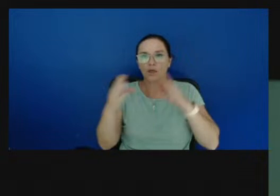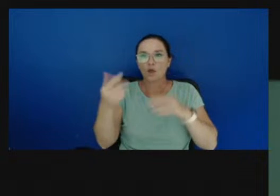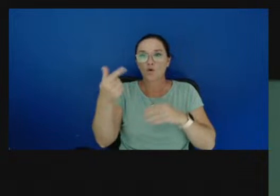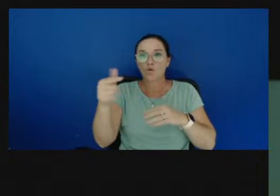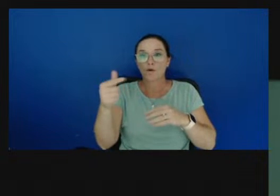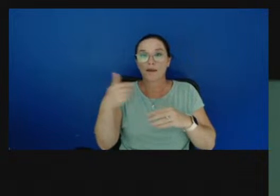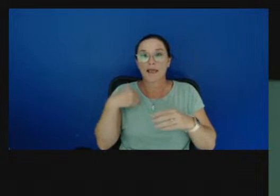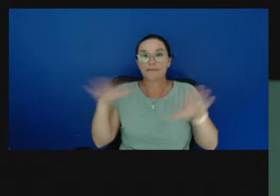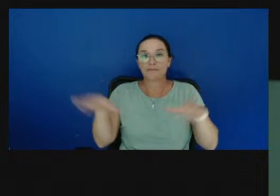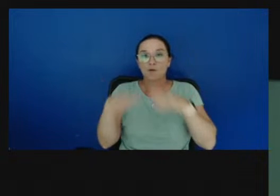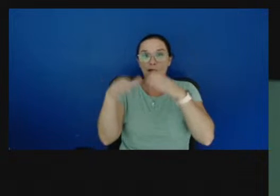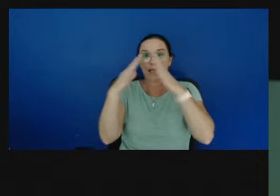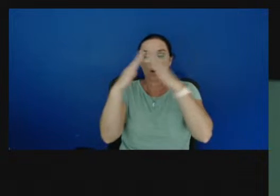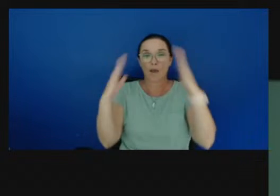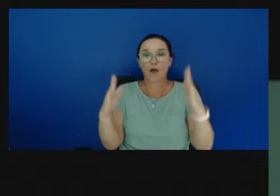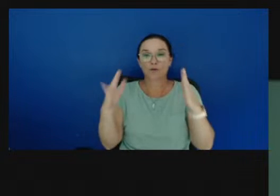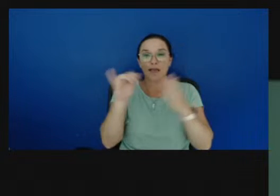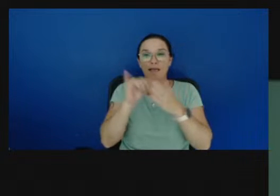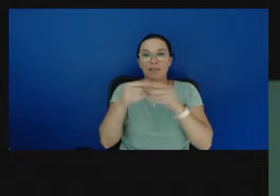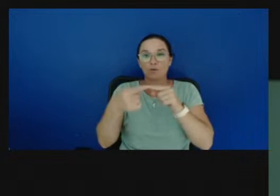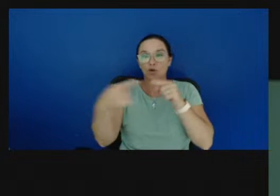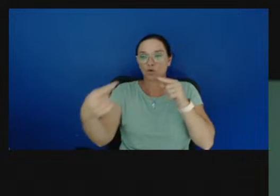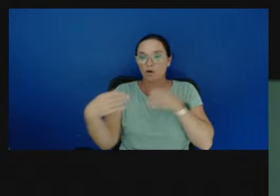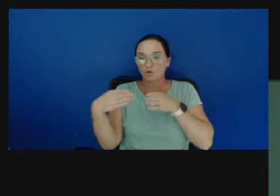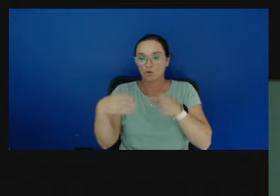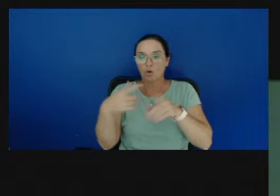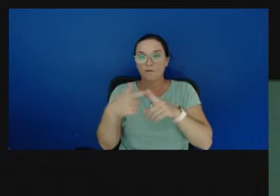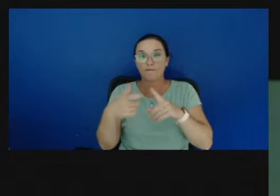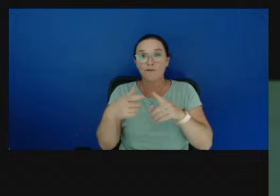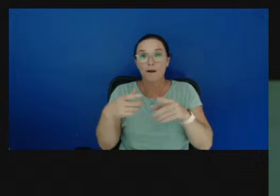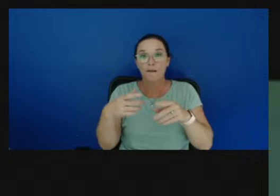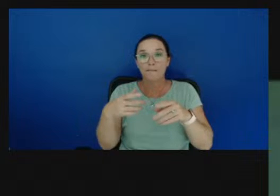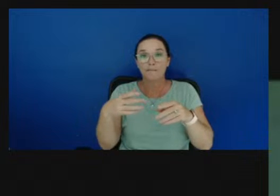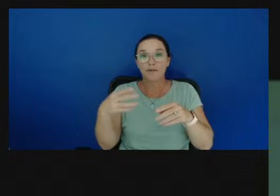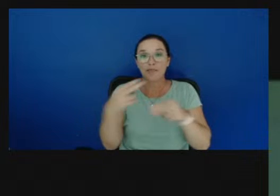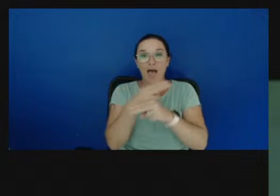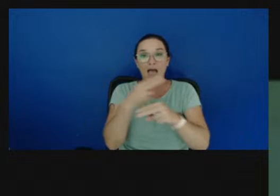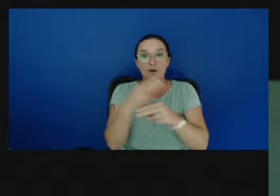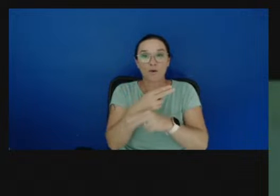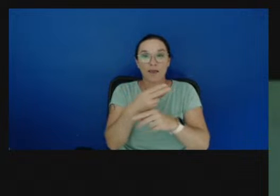house, which was across the road from the main highway between Hilo and Pahala.